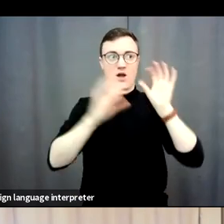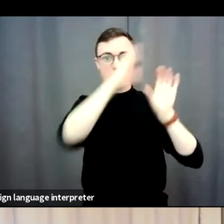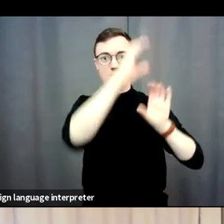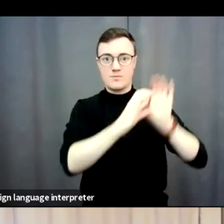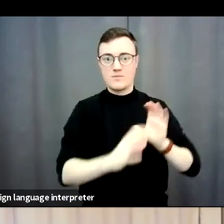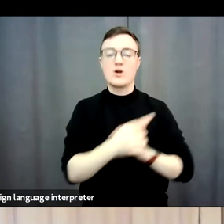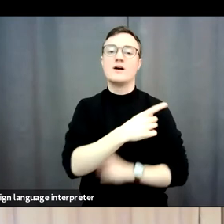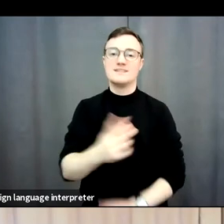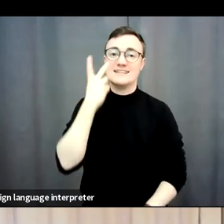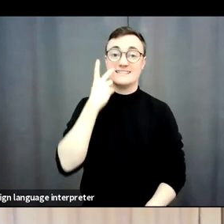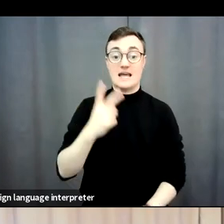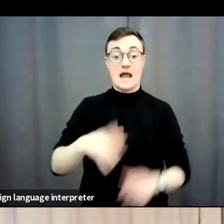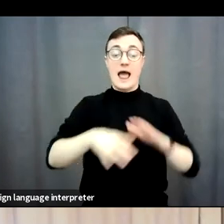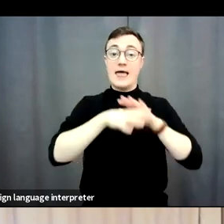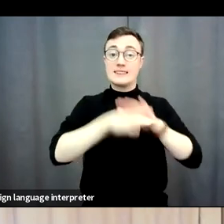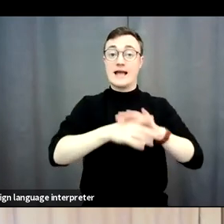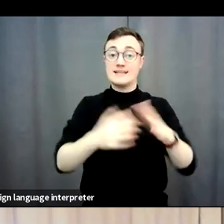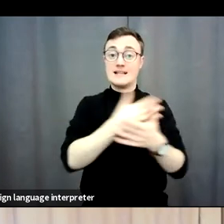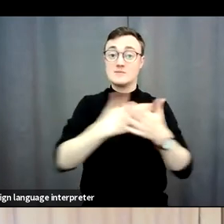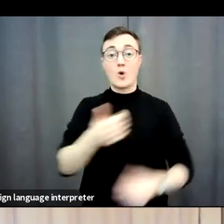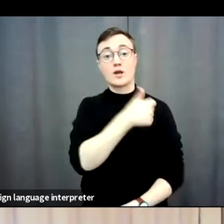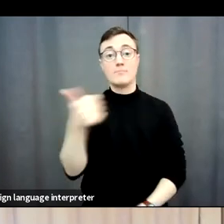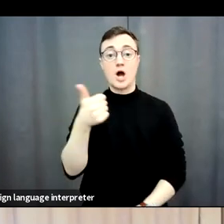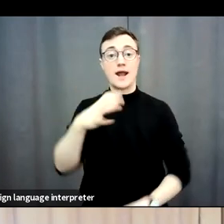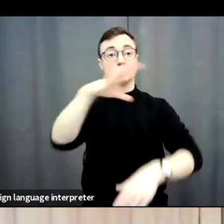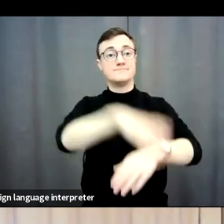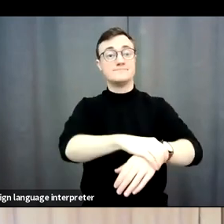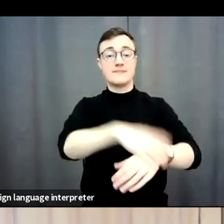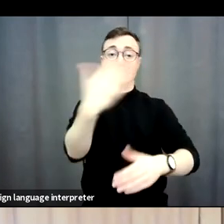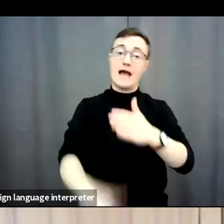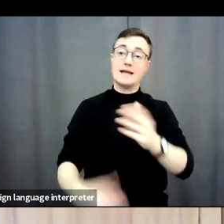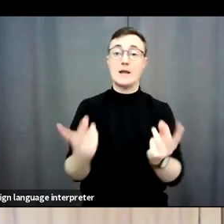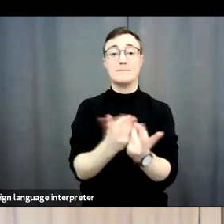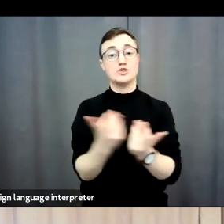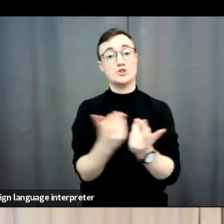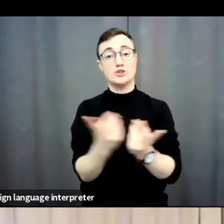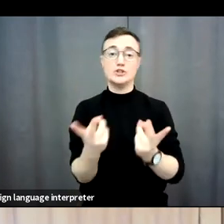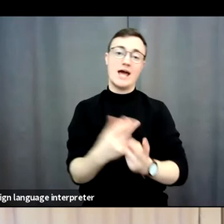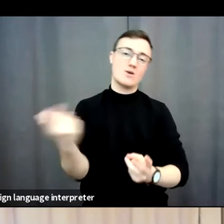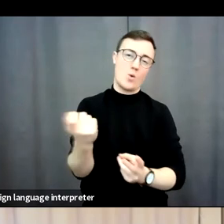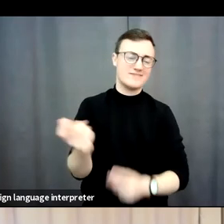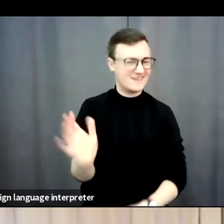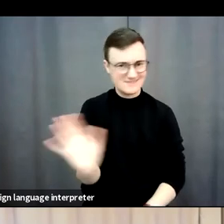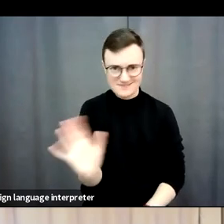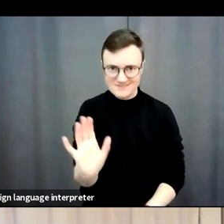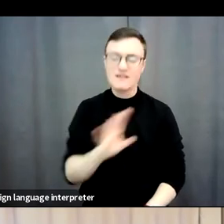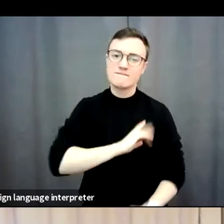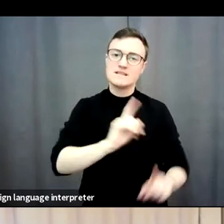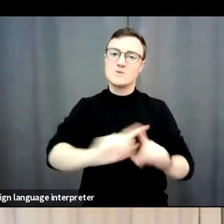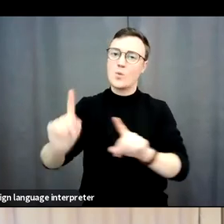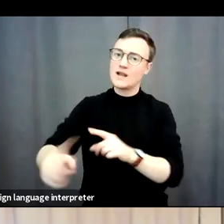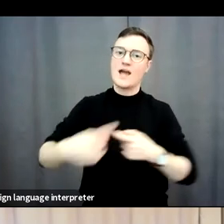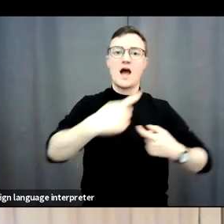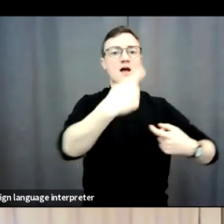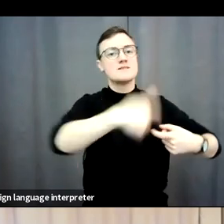is just not that you just touch someone and then mean something, because you have to put it in different blocks and